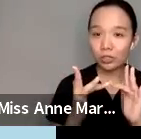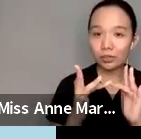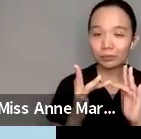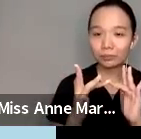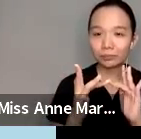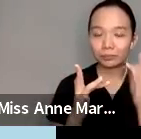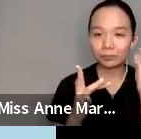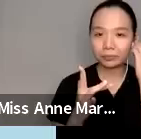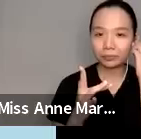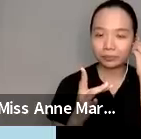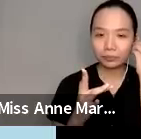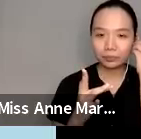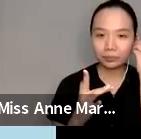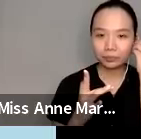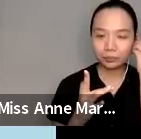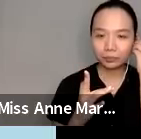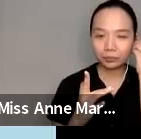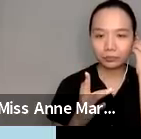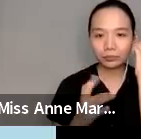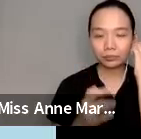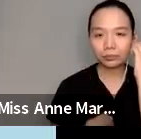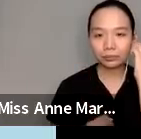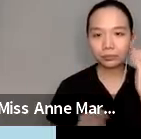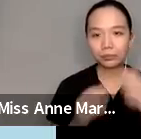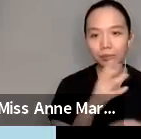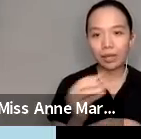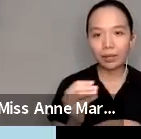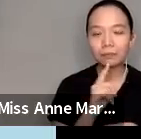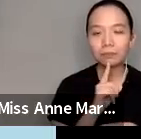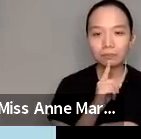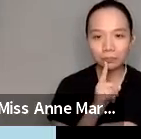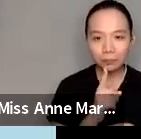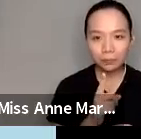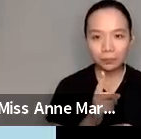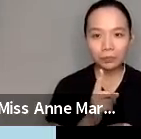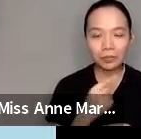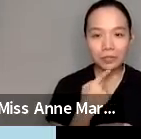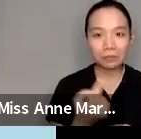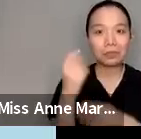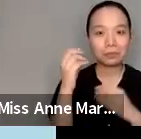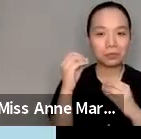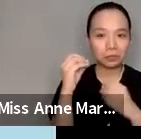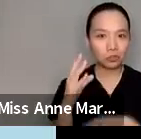maintained. It was from Mr. Rivera.